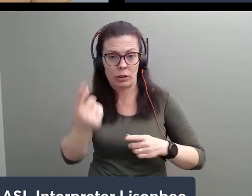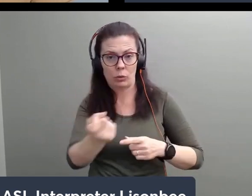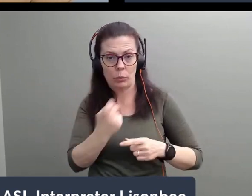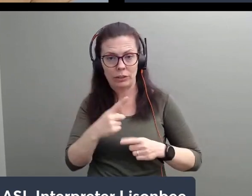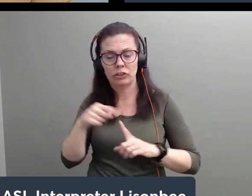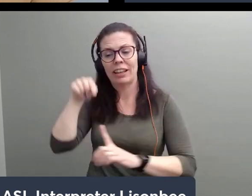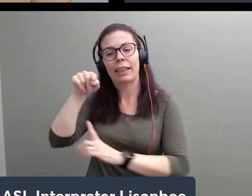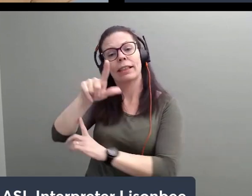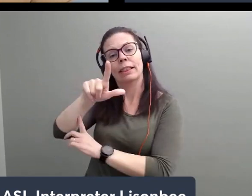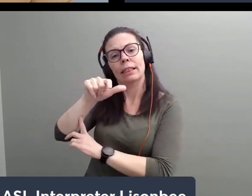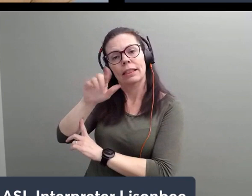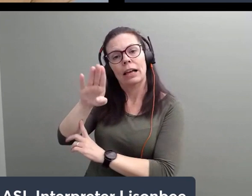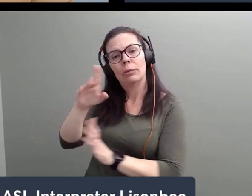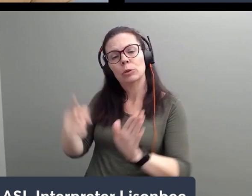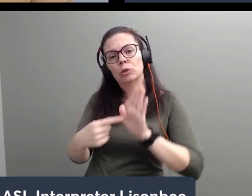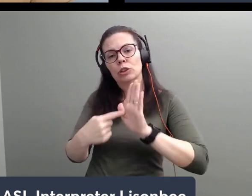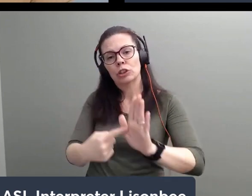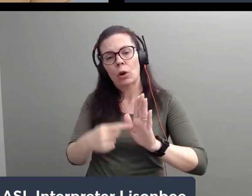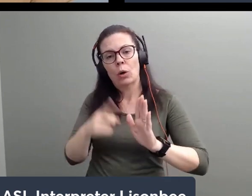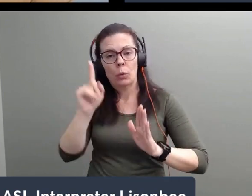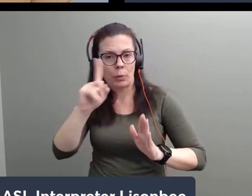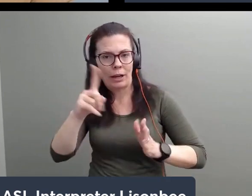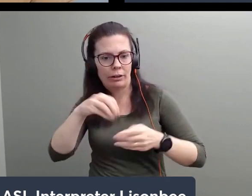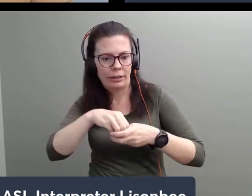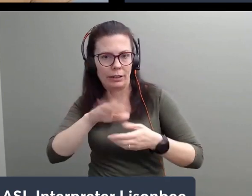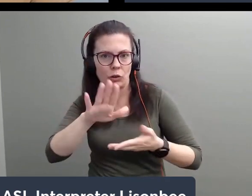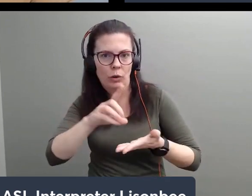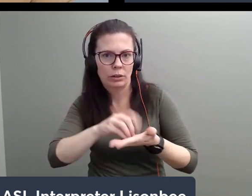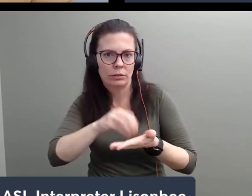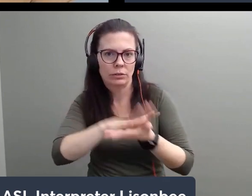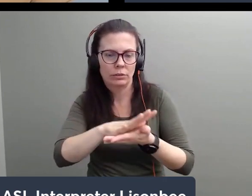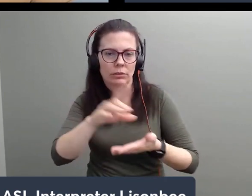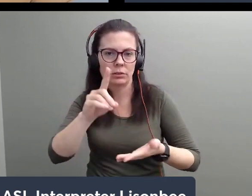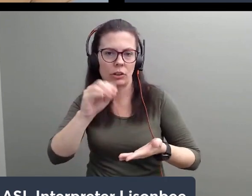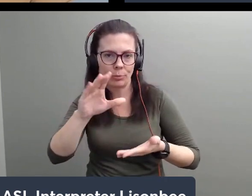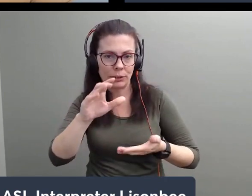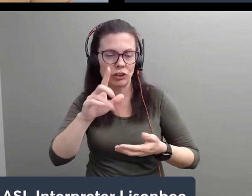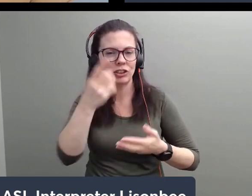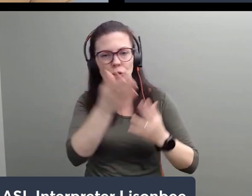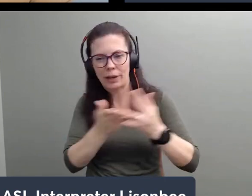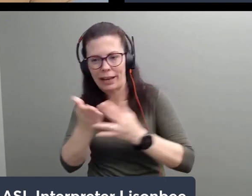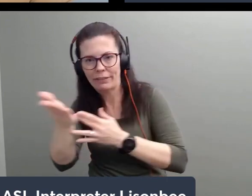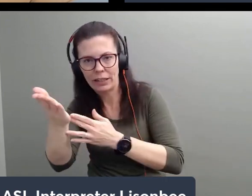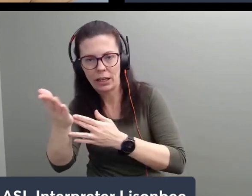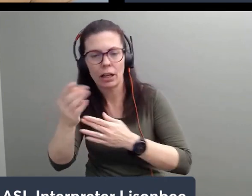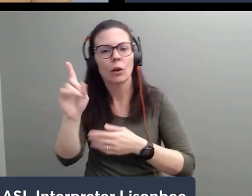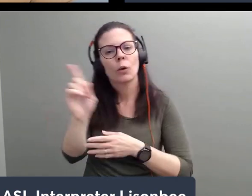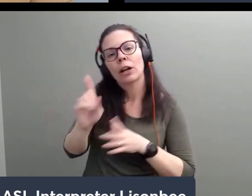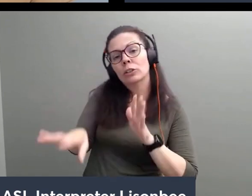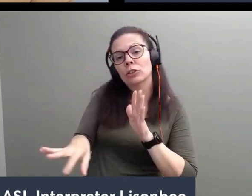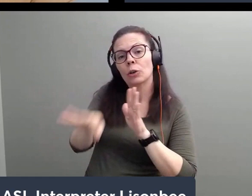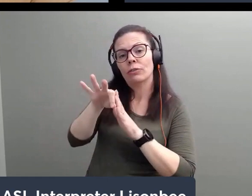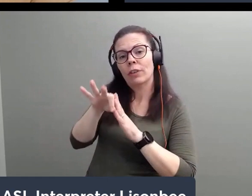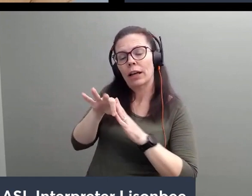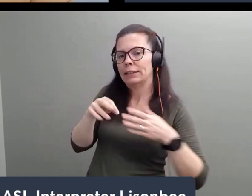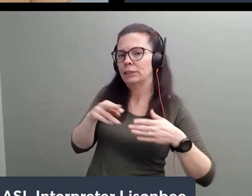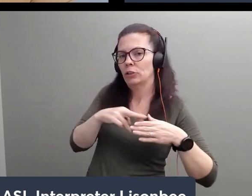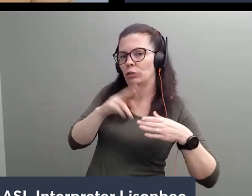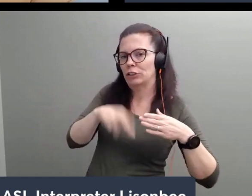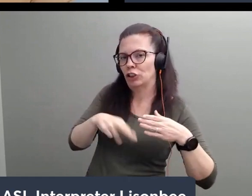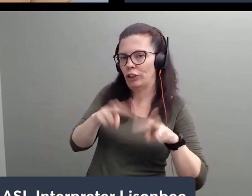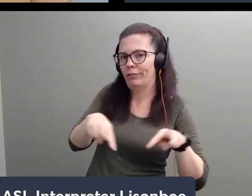you where in the documentation you want to navigate, where to find, first of all, the return